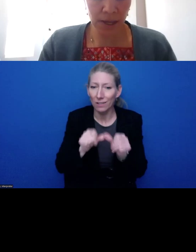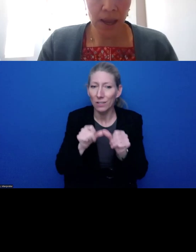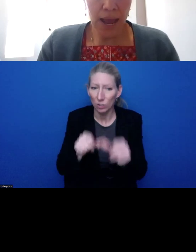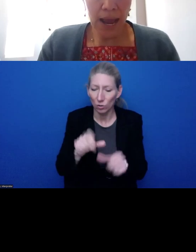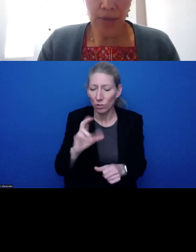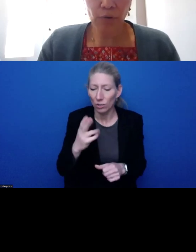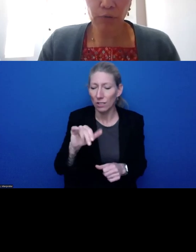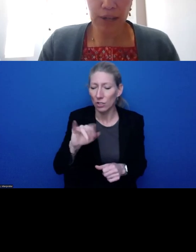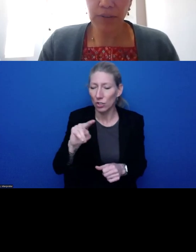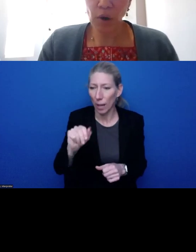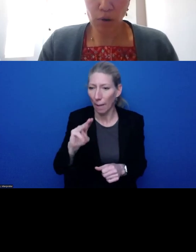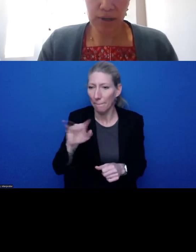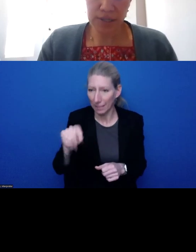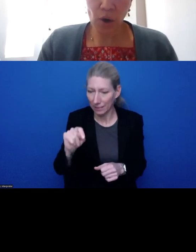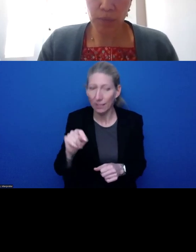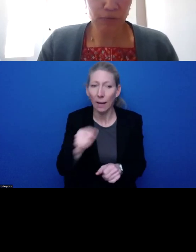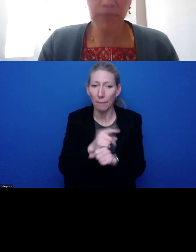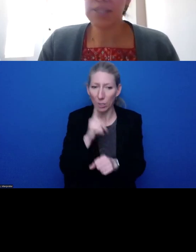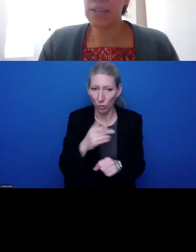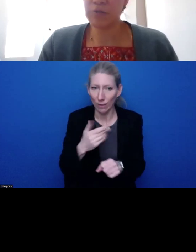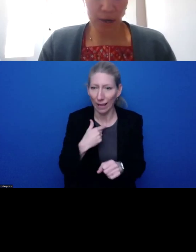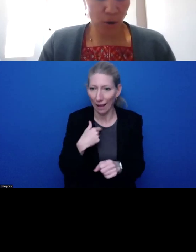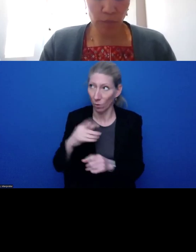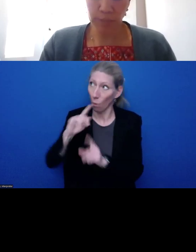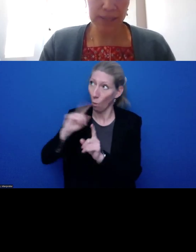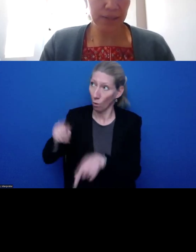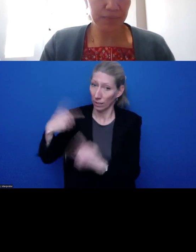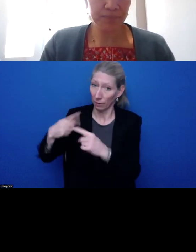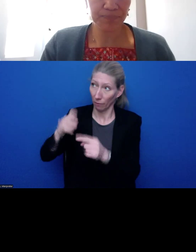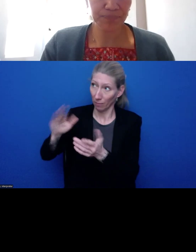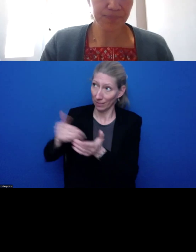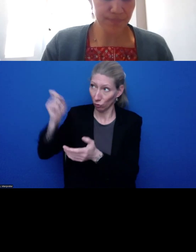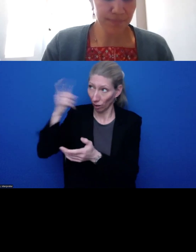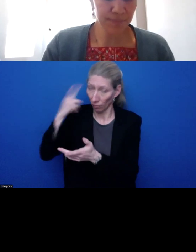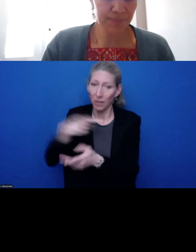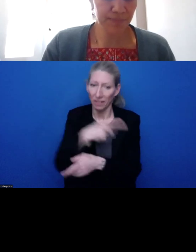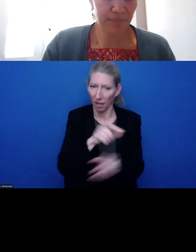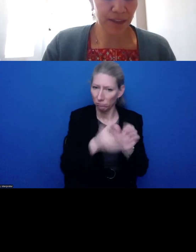chinamits and fulfilling the orders coming from the central government.